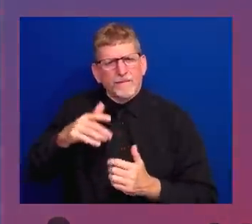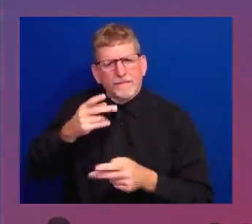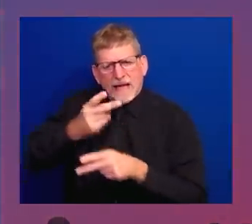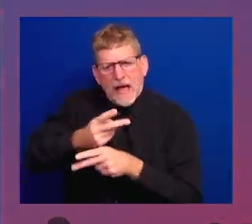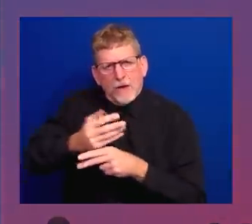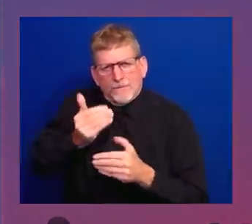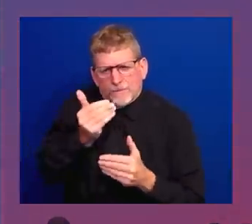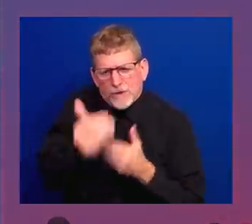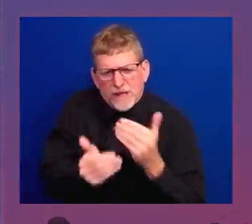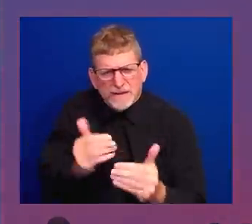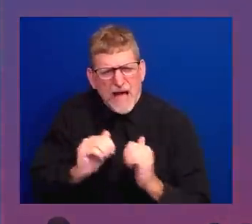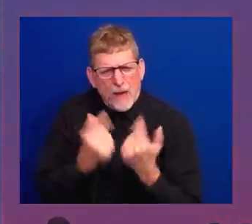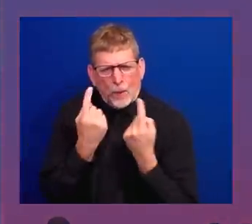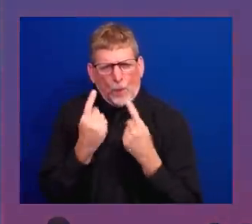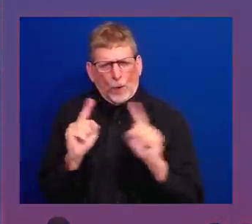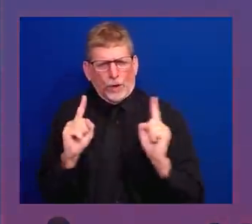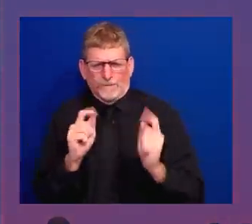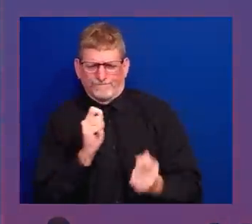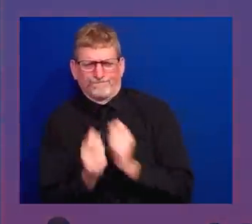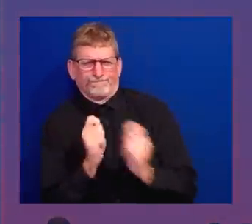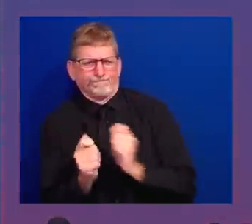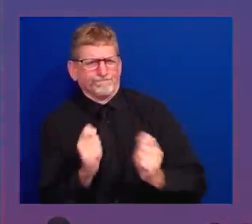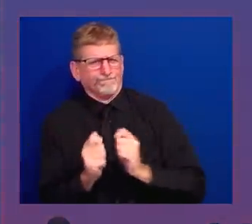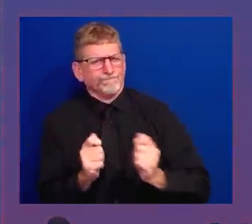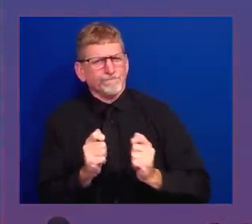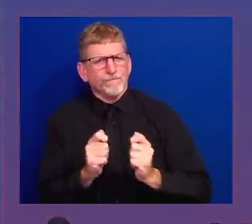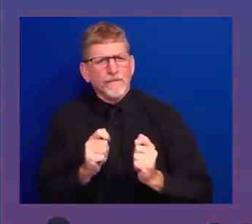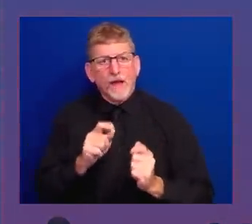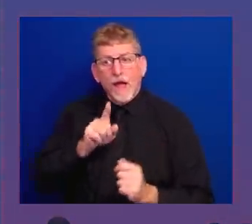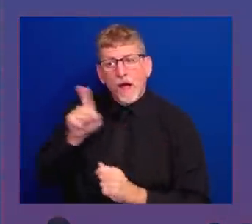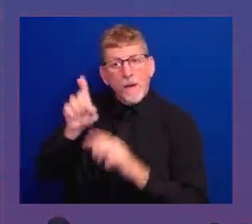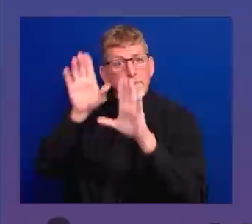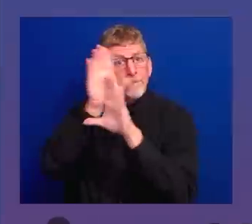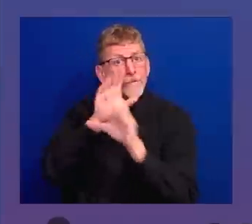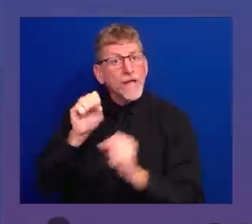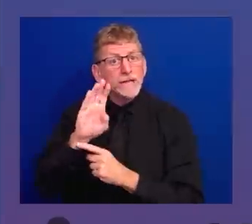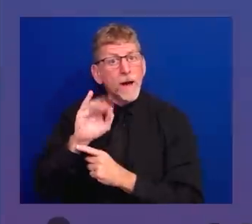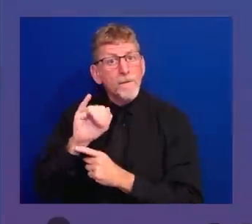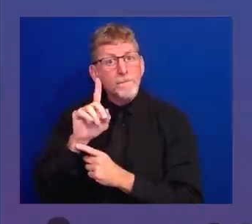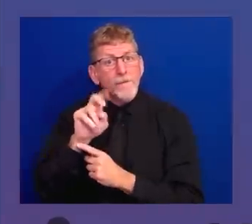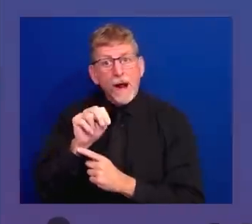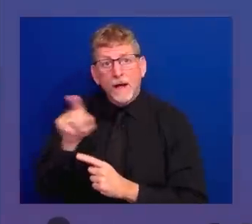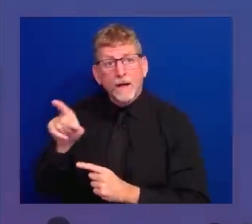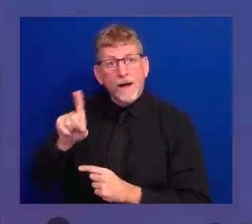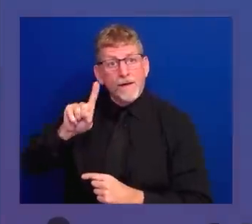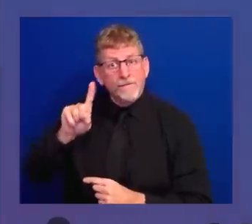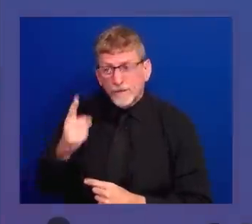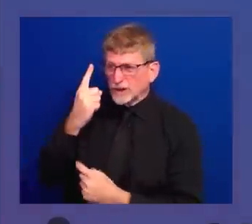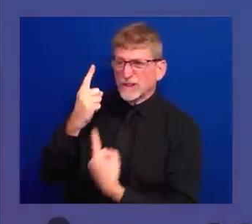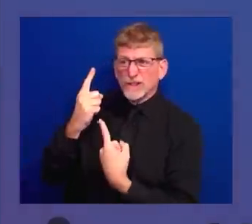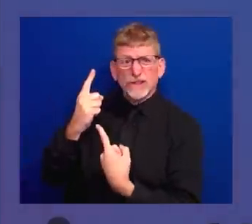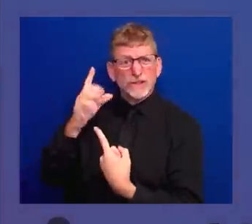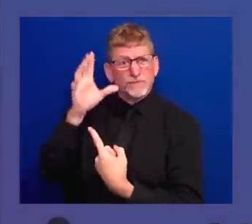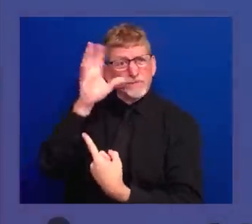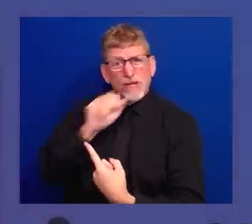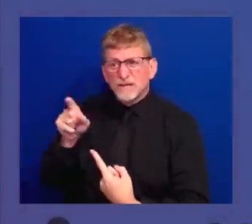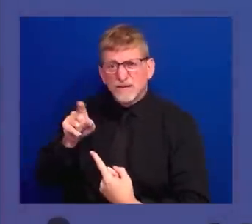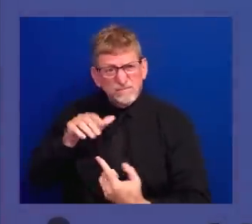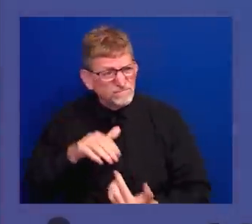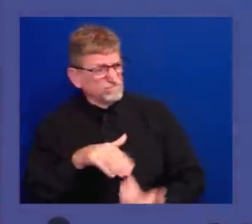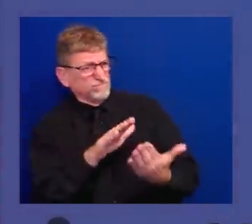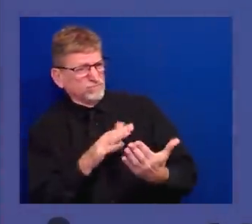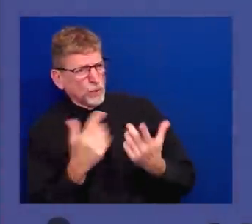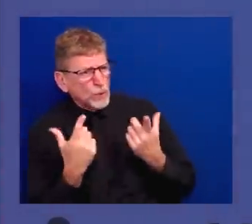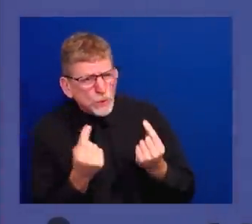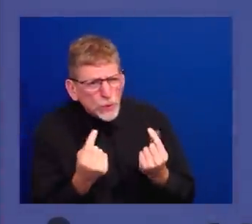president to proactively address particulate exposure for the vets who have fought our wars for more than 30 years now.